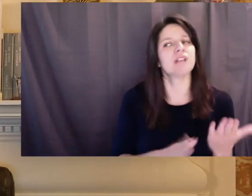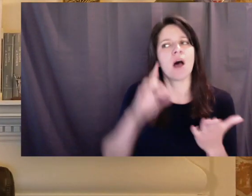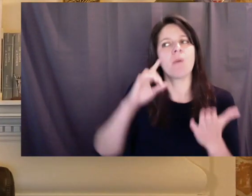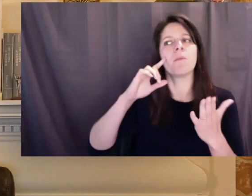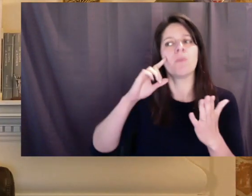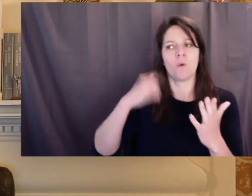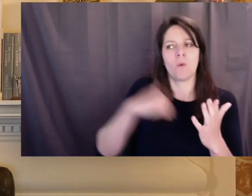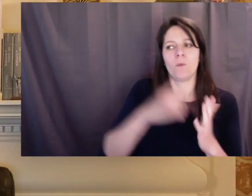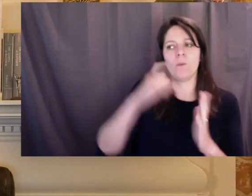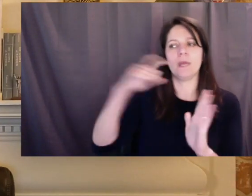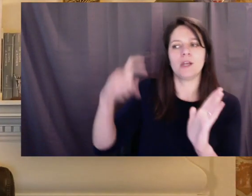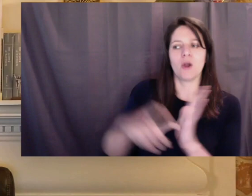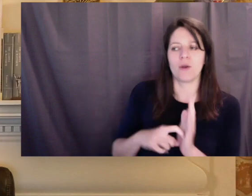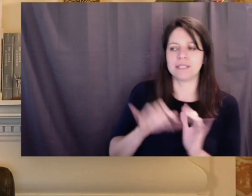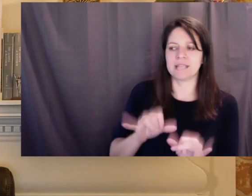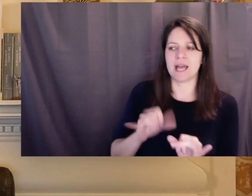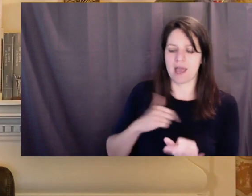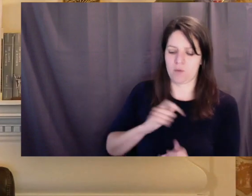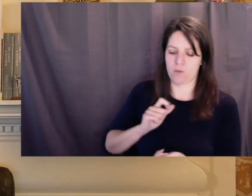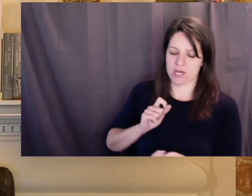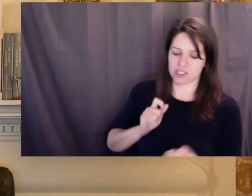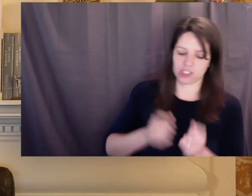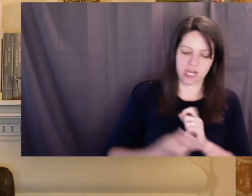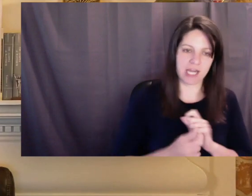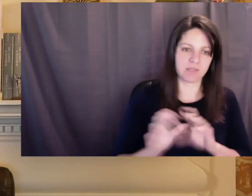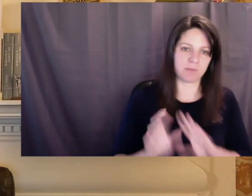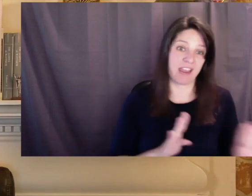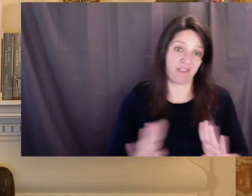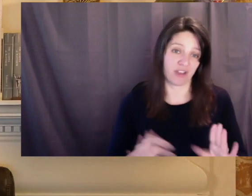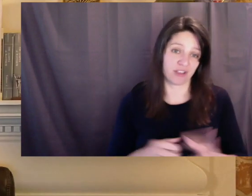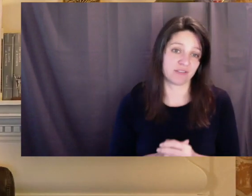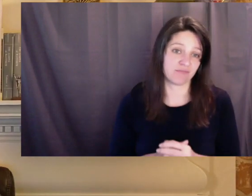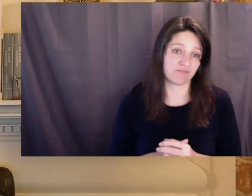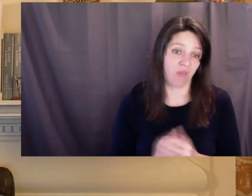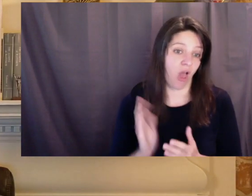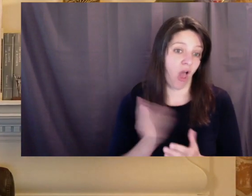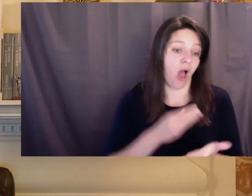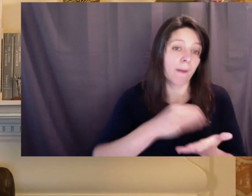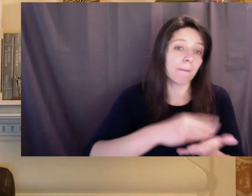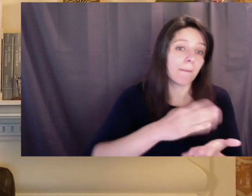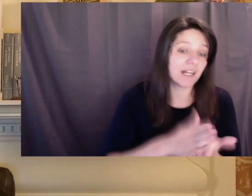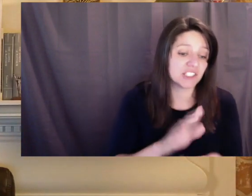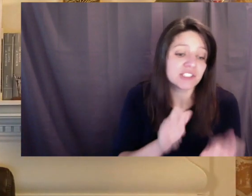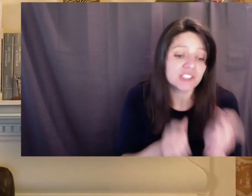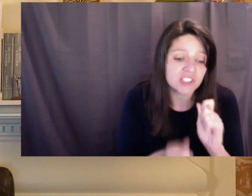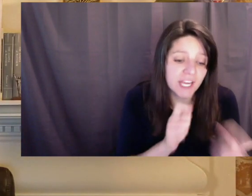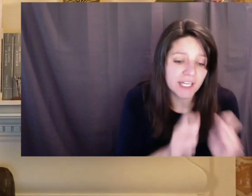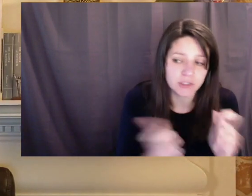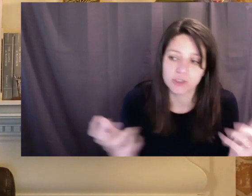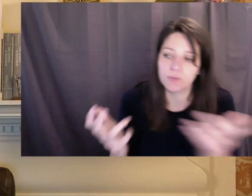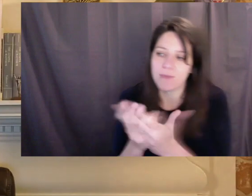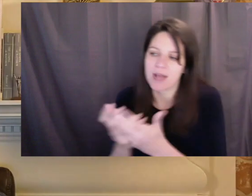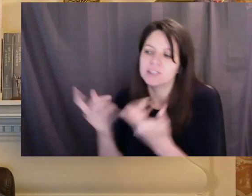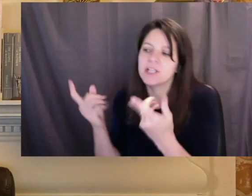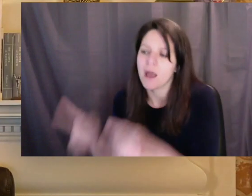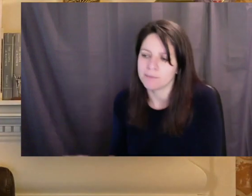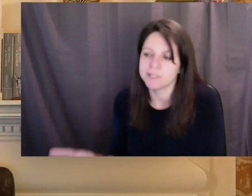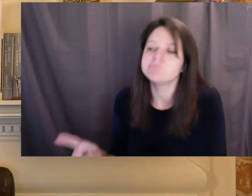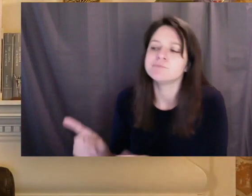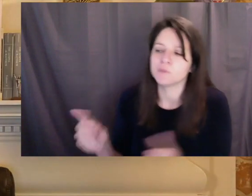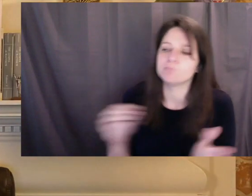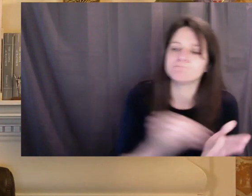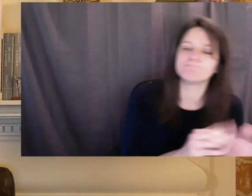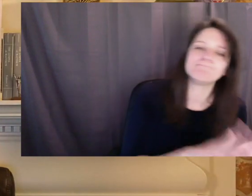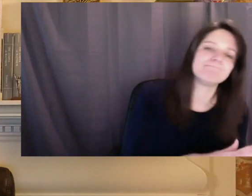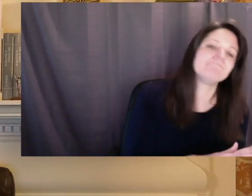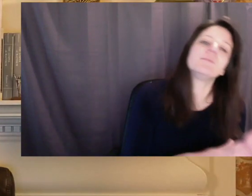that inform our remembering and our behaviors, that these tributes that influence our budgets and our